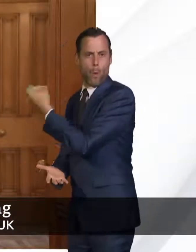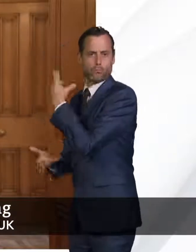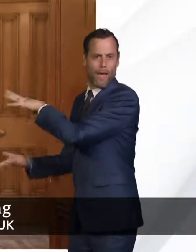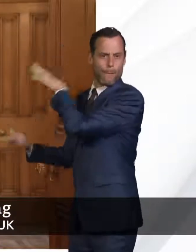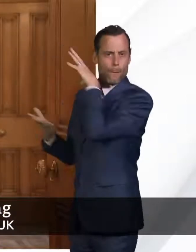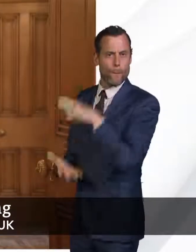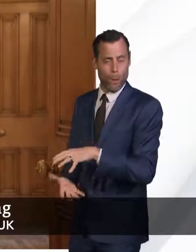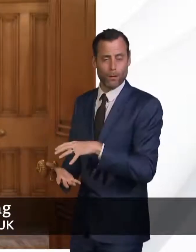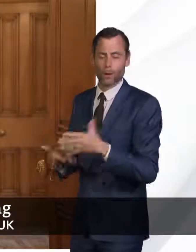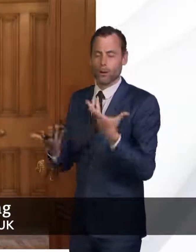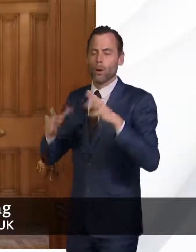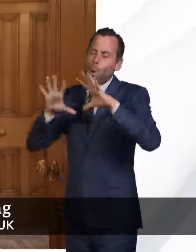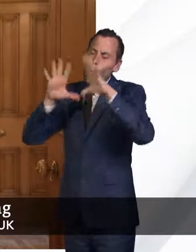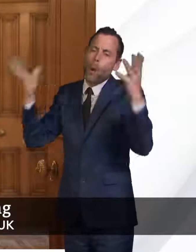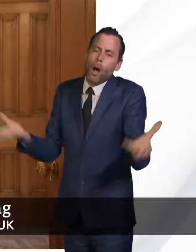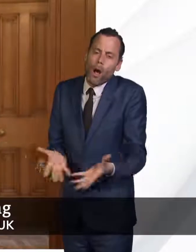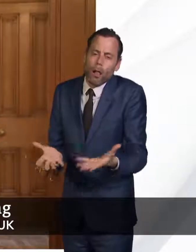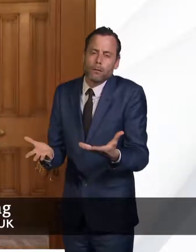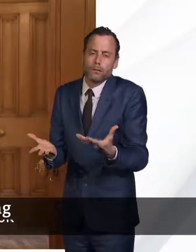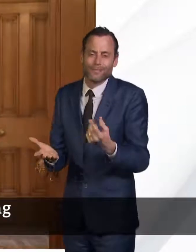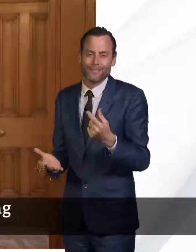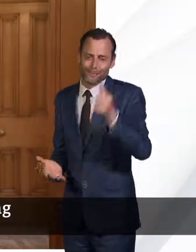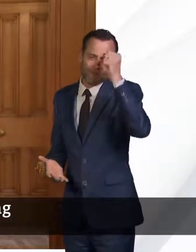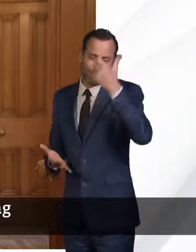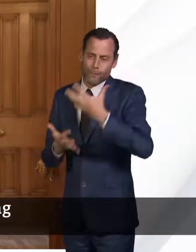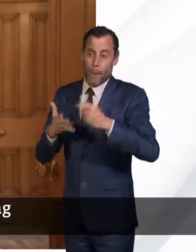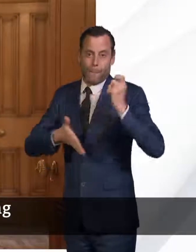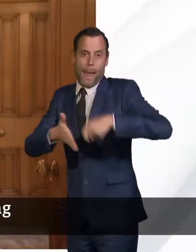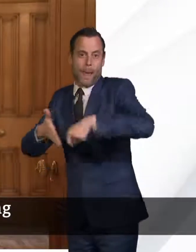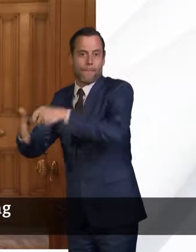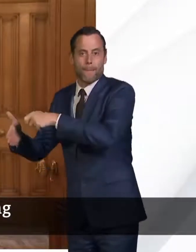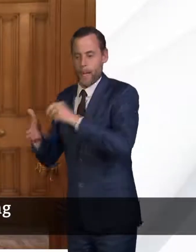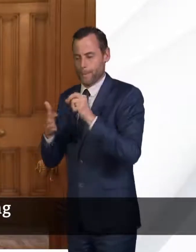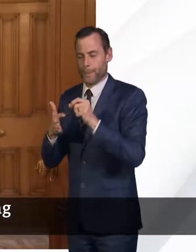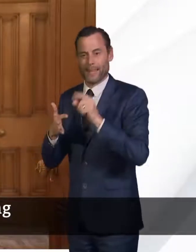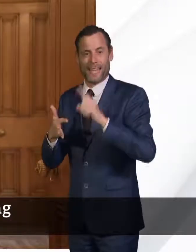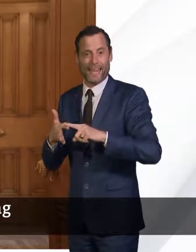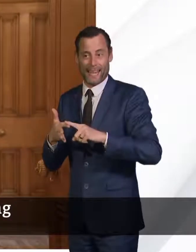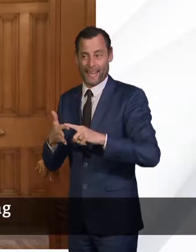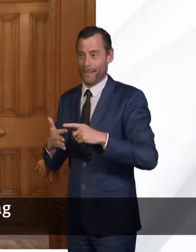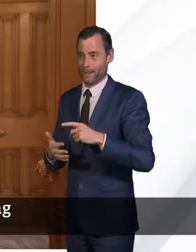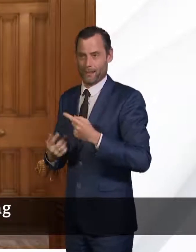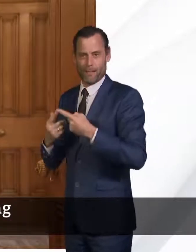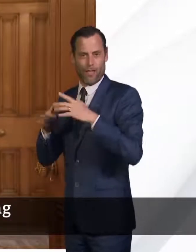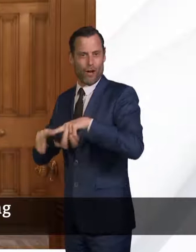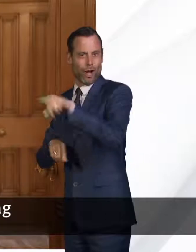there's a shortage of PPE because the demand for PPE, understandably, in so many countries has shot up.